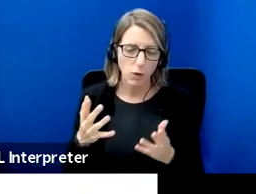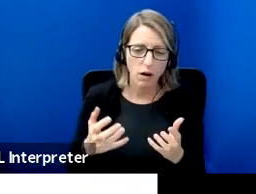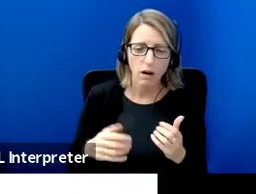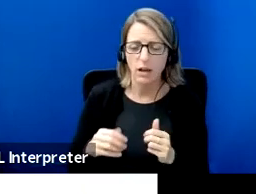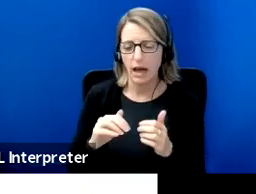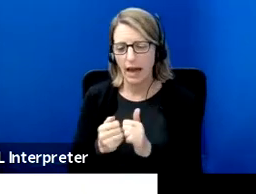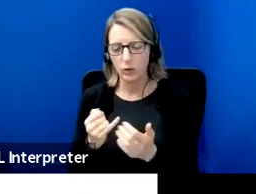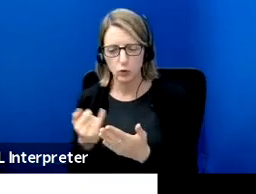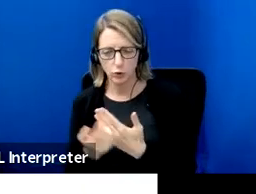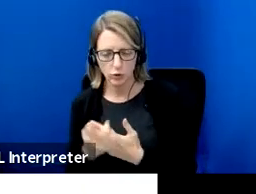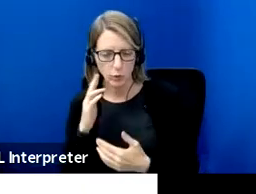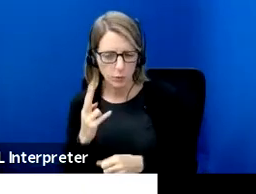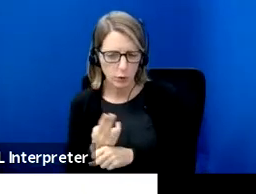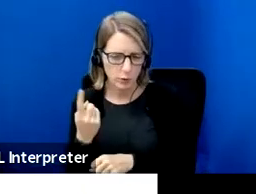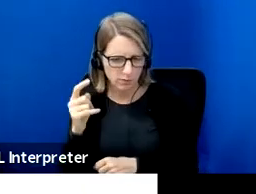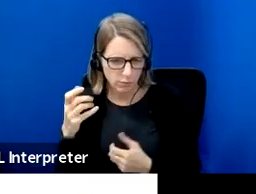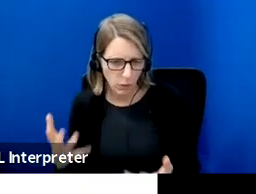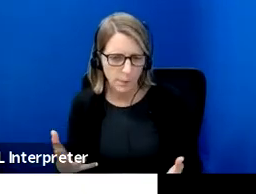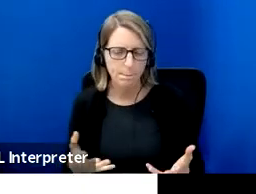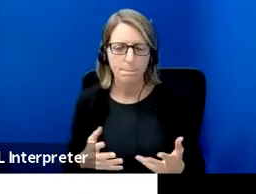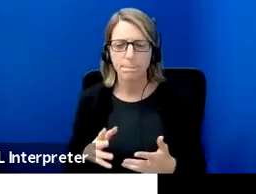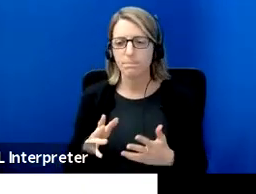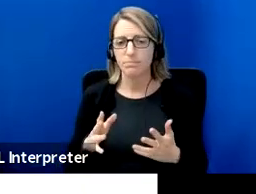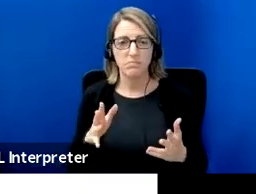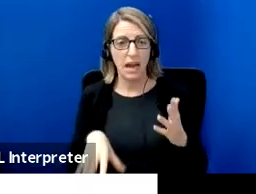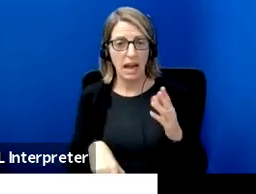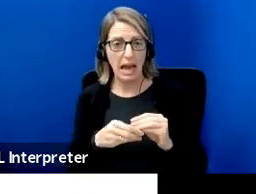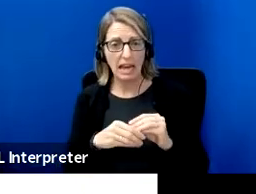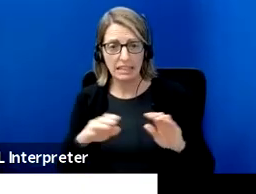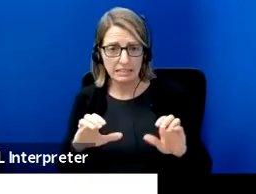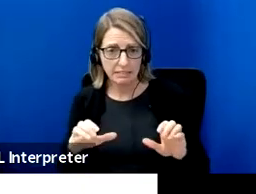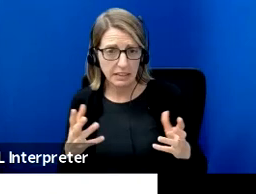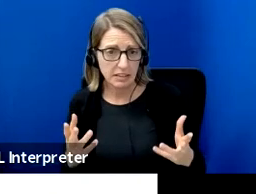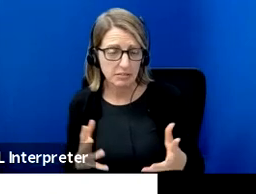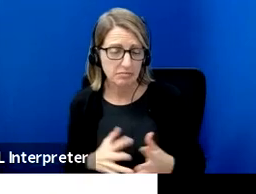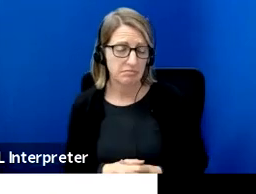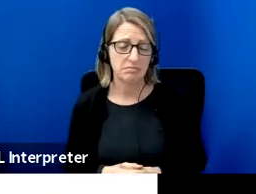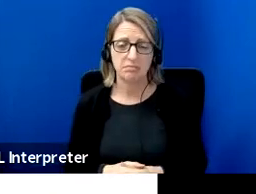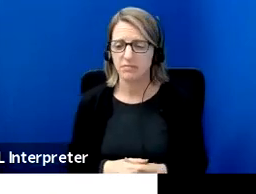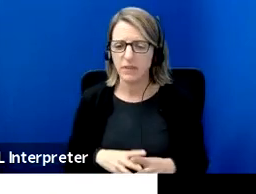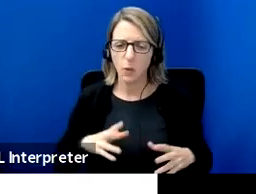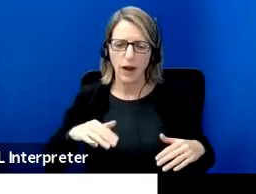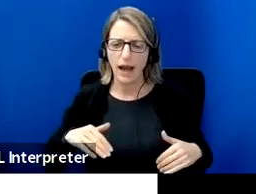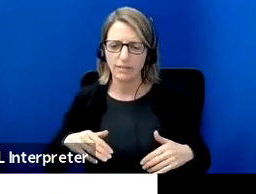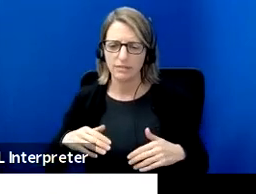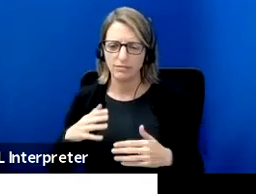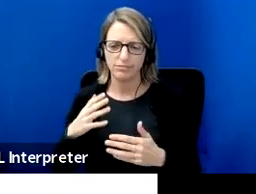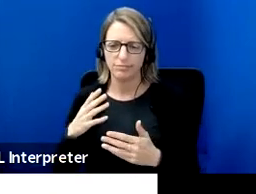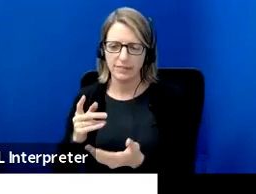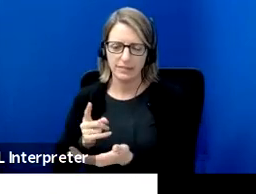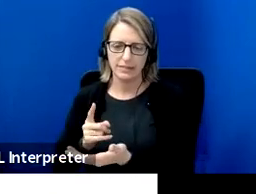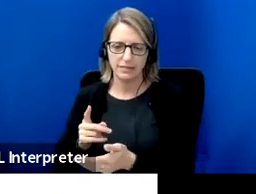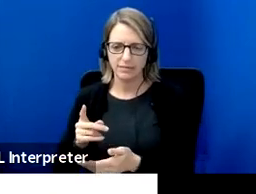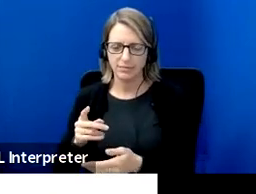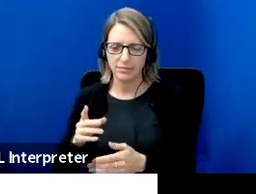journals are going to be used. Feel free to add an activity. Haven't got to discussions yet, but we'll talk about that,